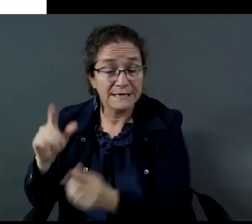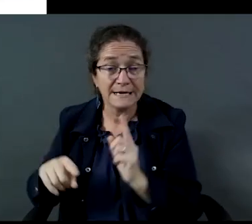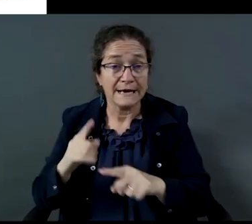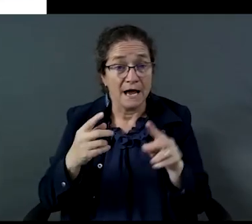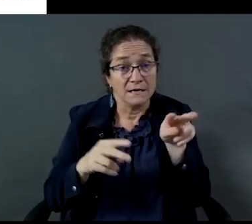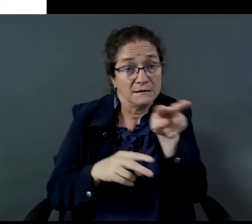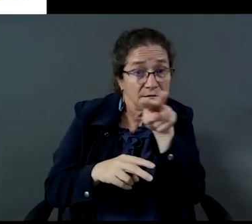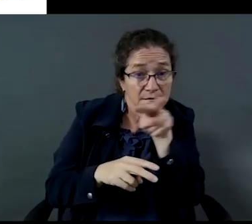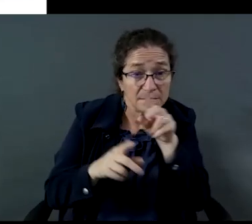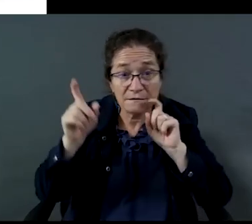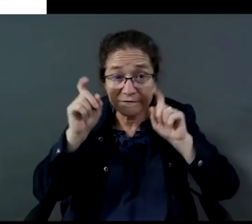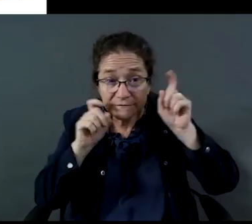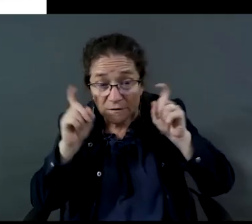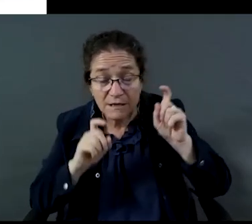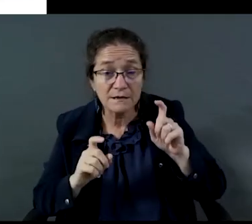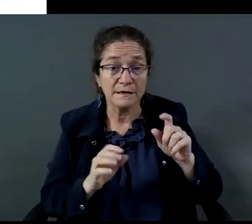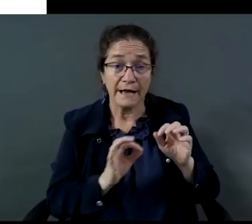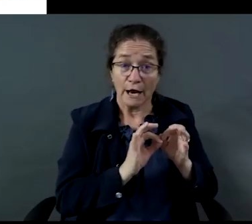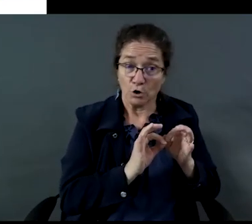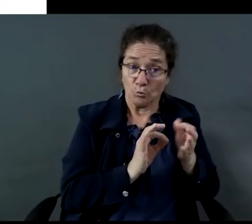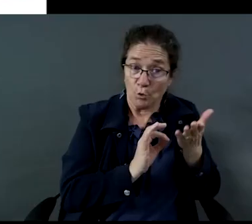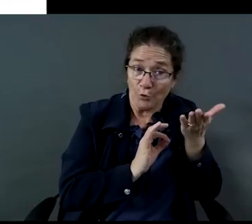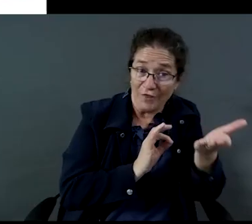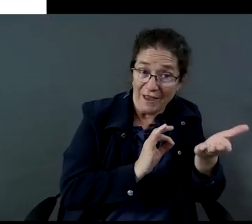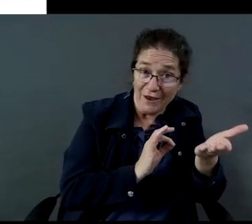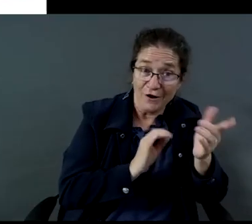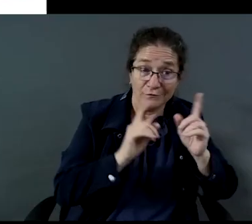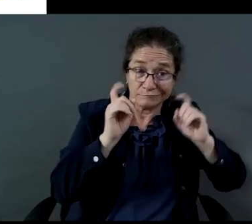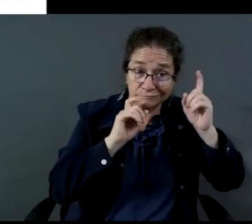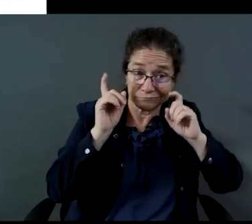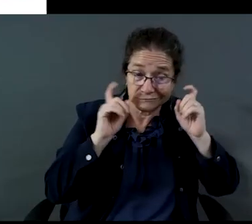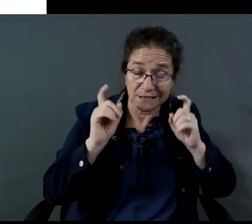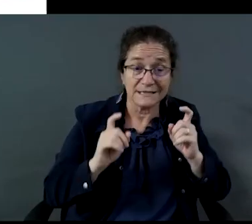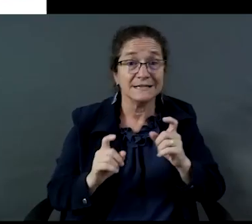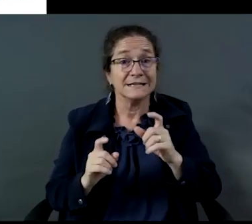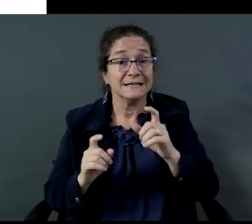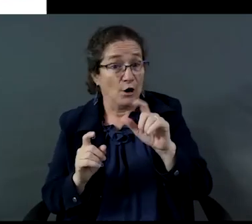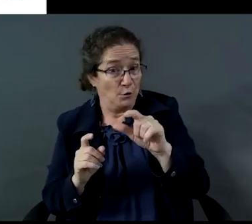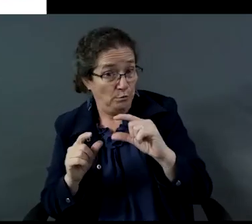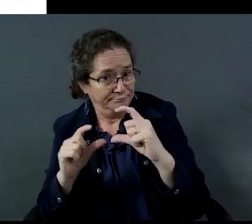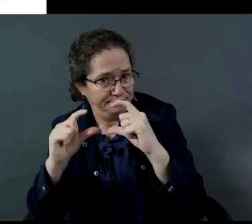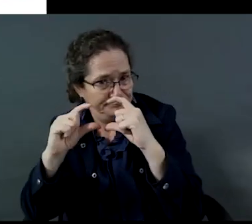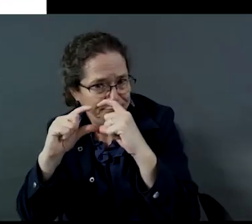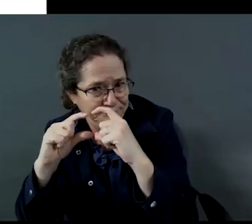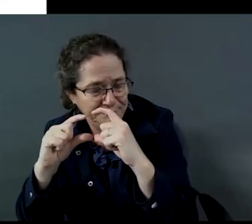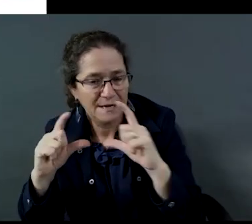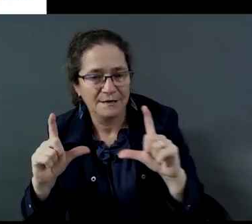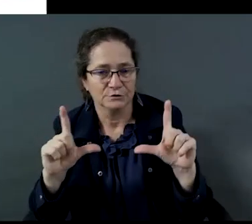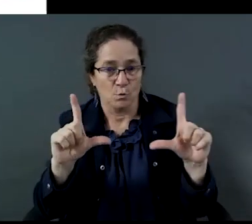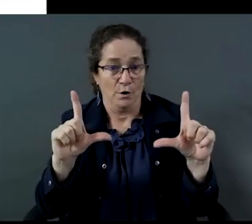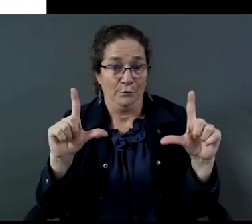they having access to their interpreter? How big are you on the screen? Are you 2 inches?